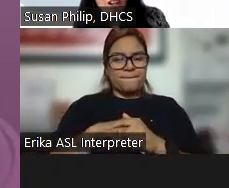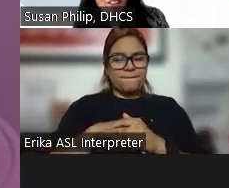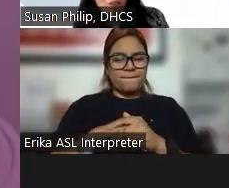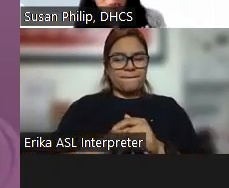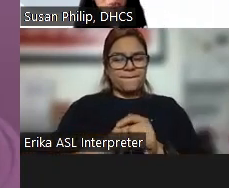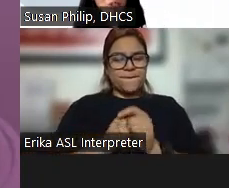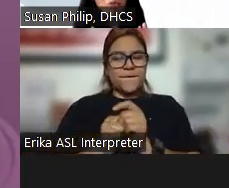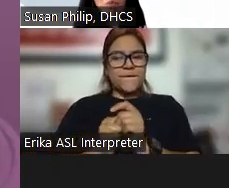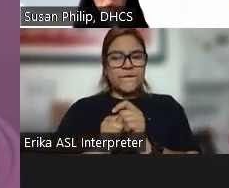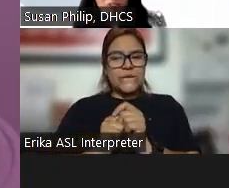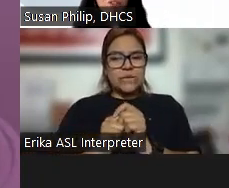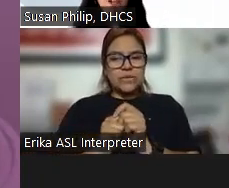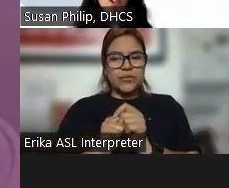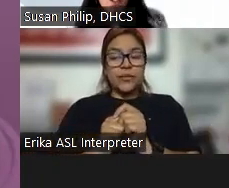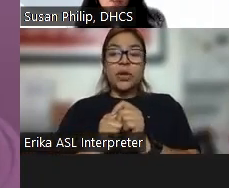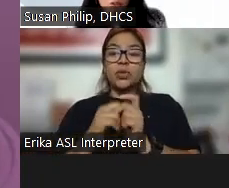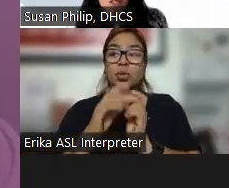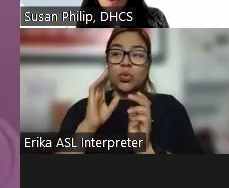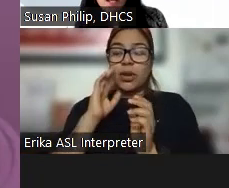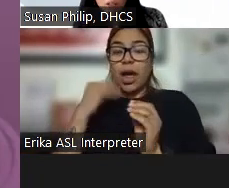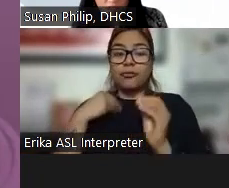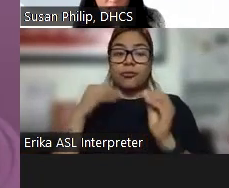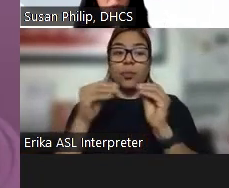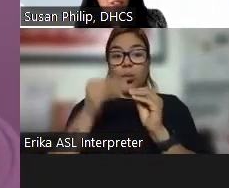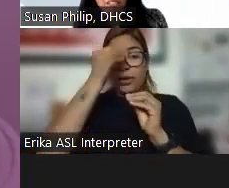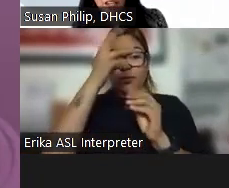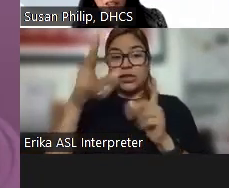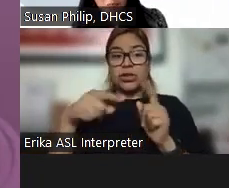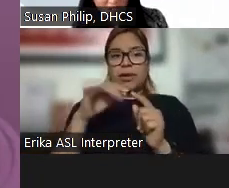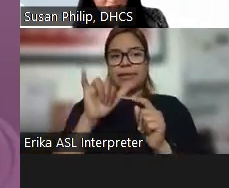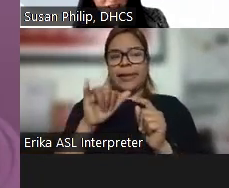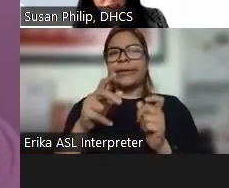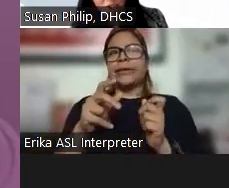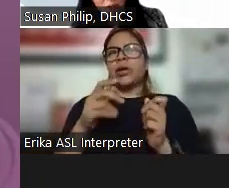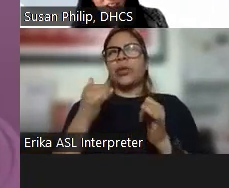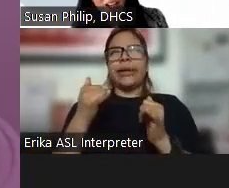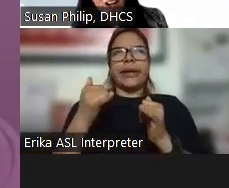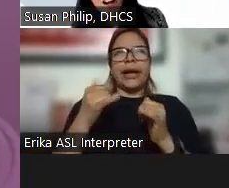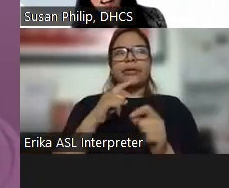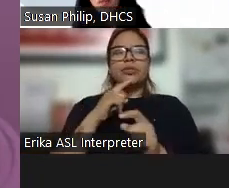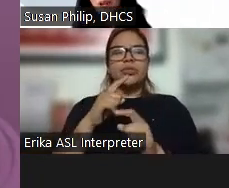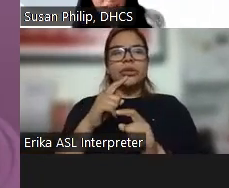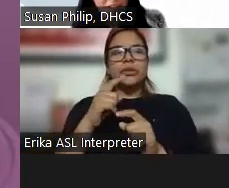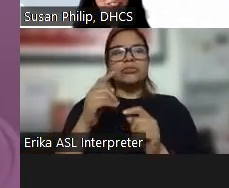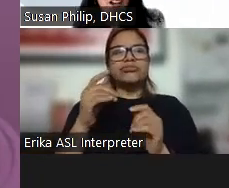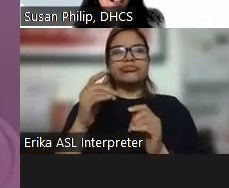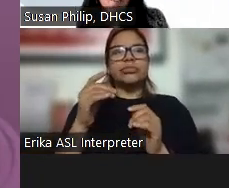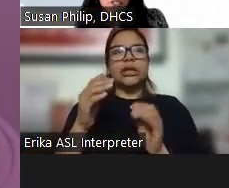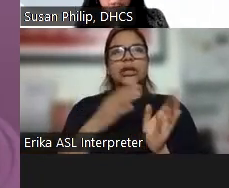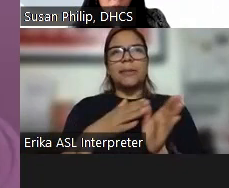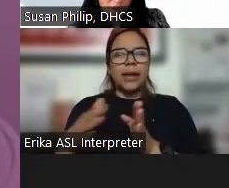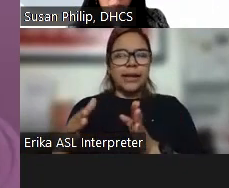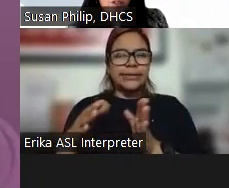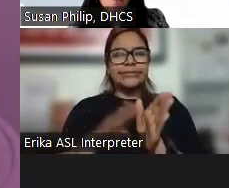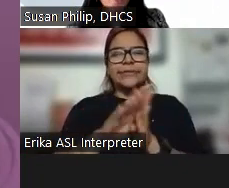So there will be more information about really what that looks like. We're really in the midst of doing the policy design,